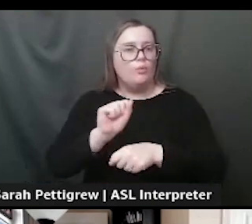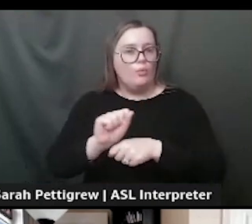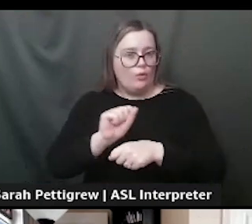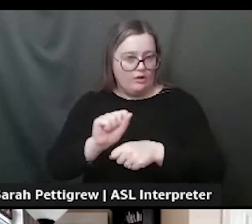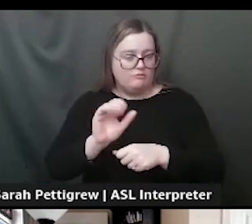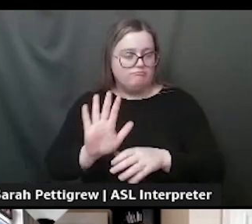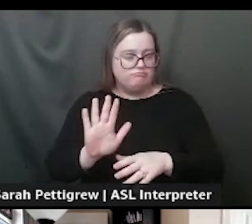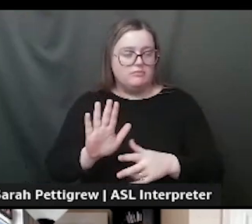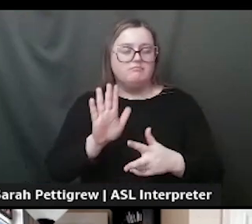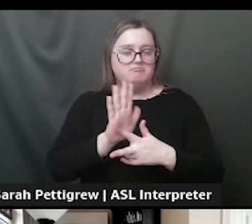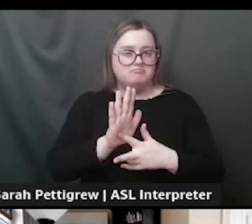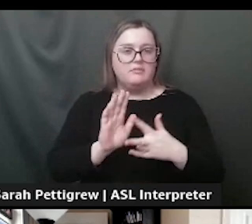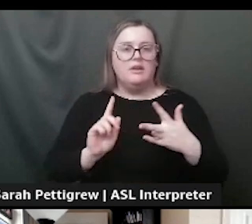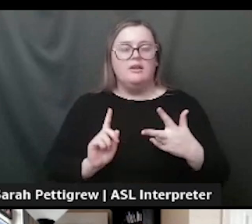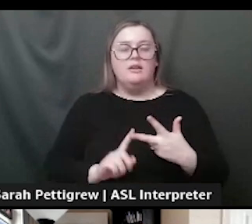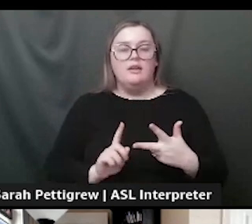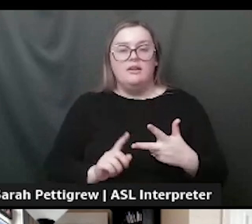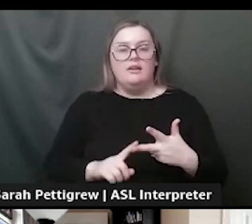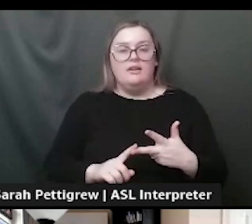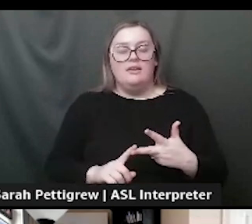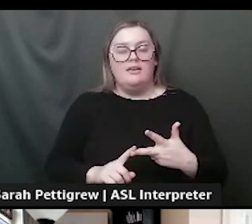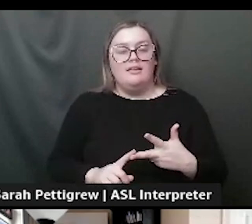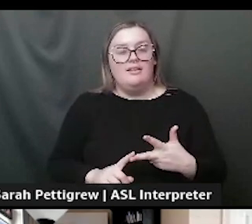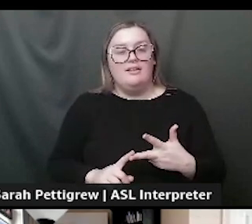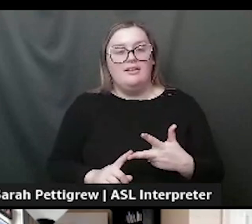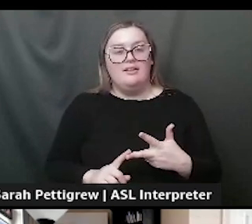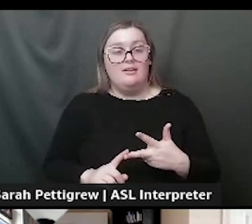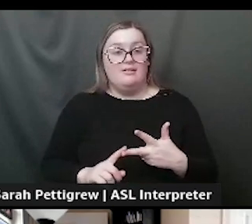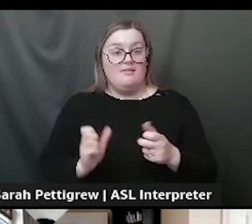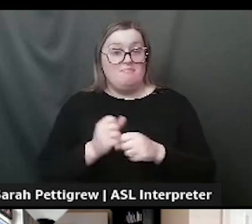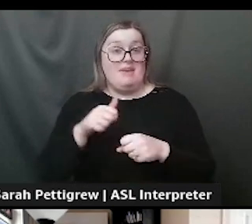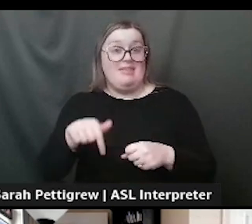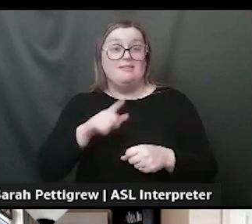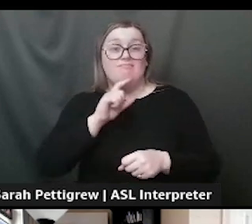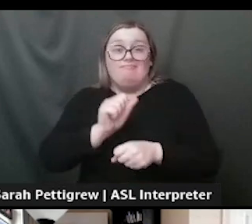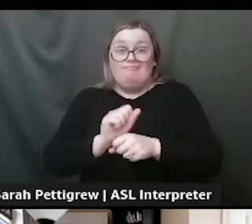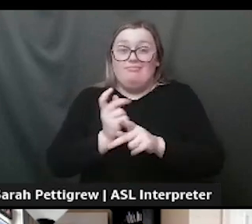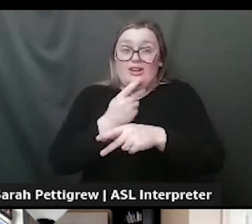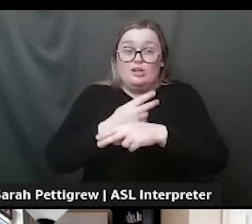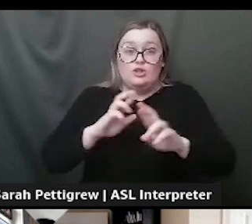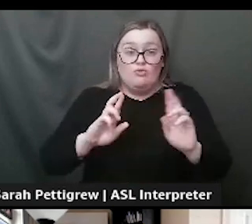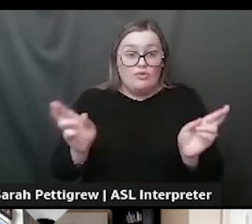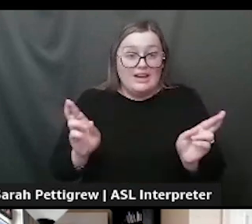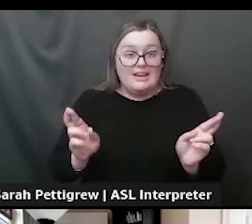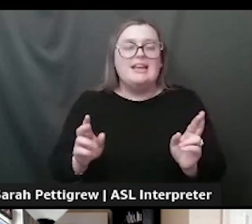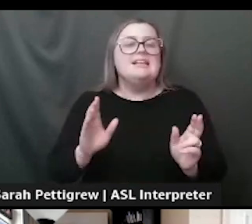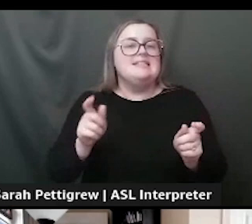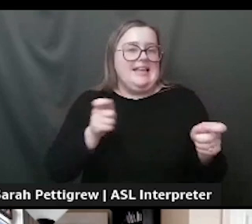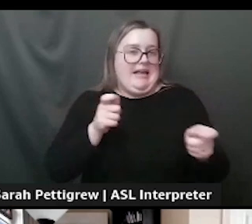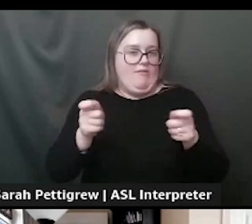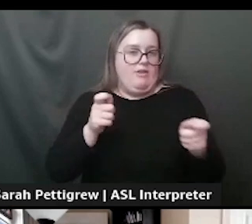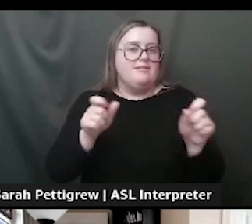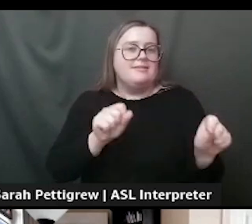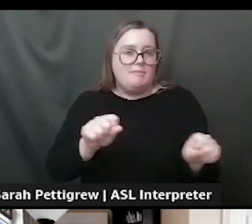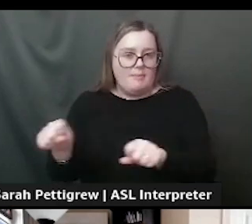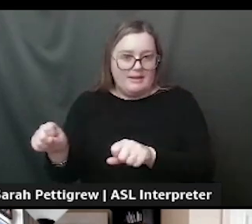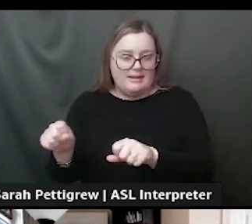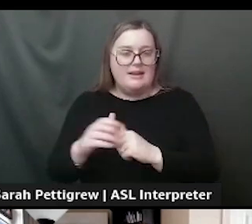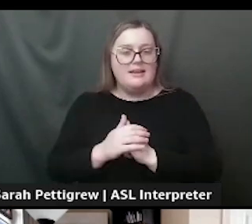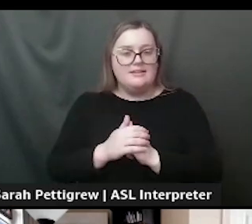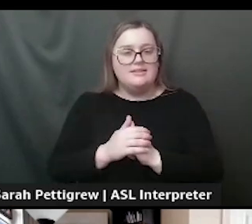And the third piece that we make this really production ready is to the governance capabilities that we provide.